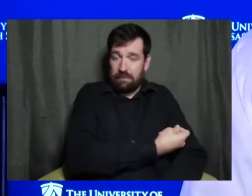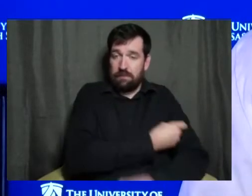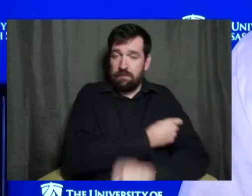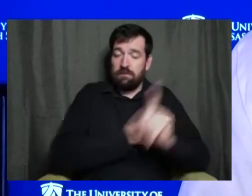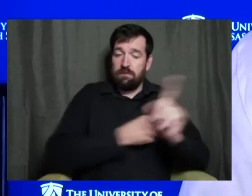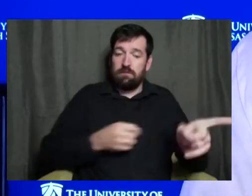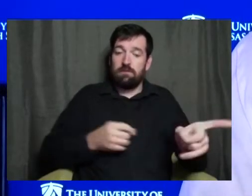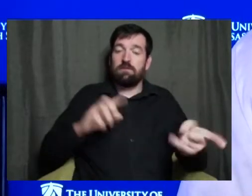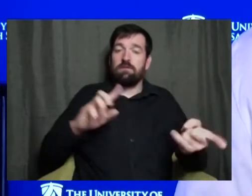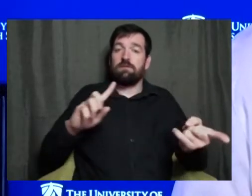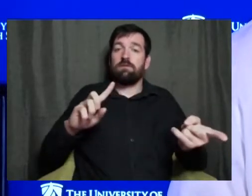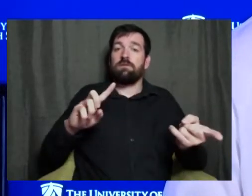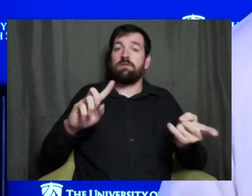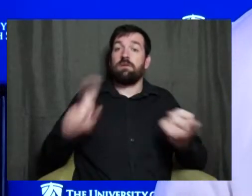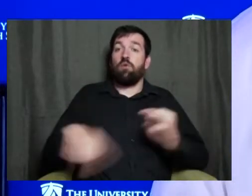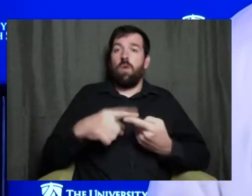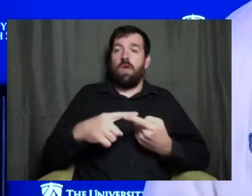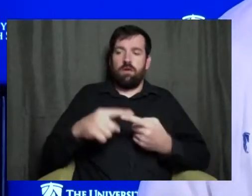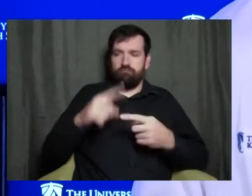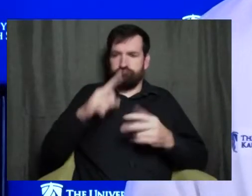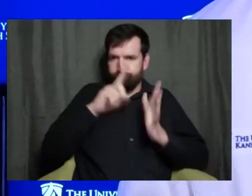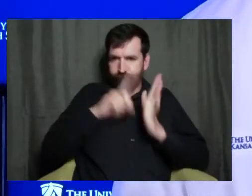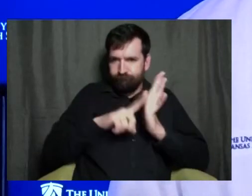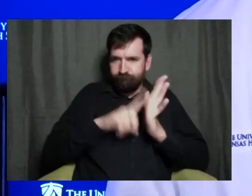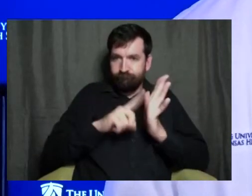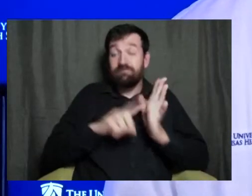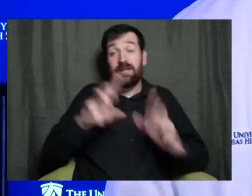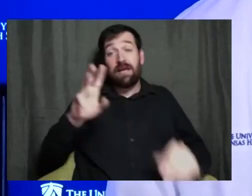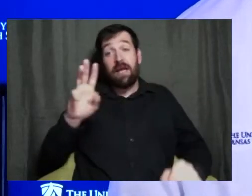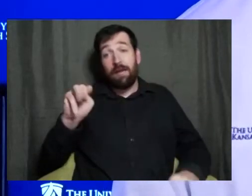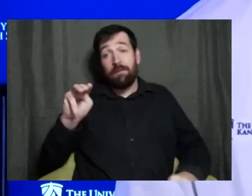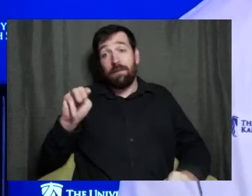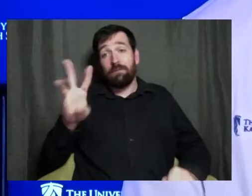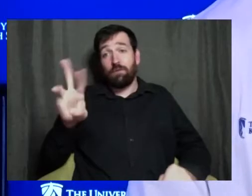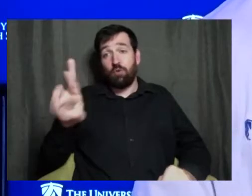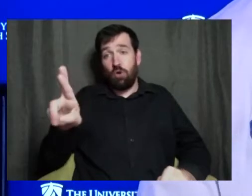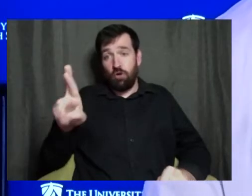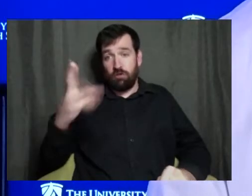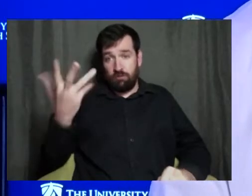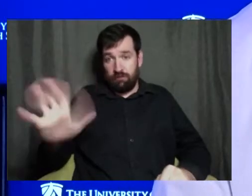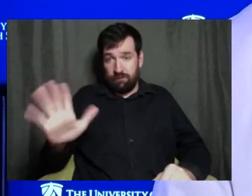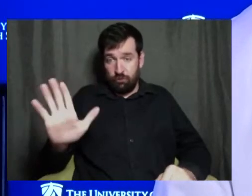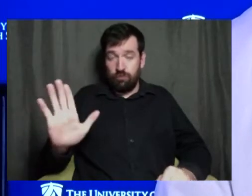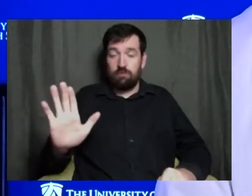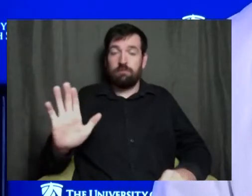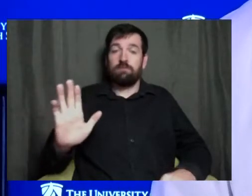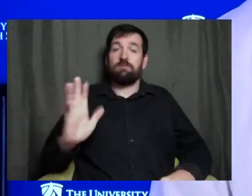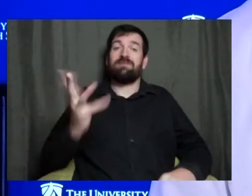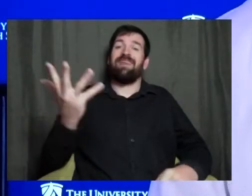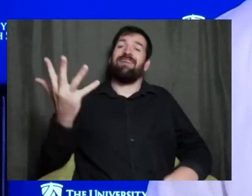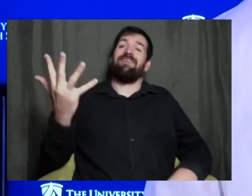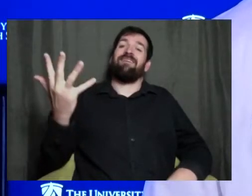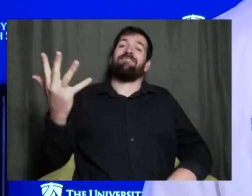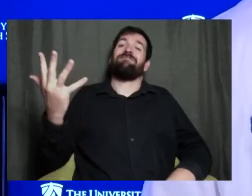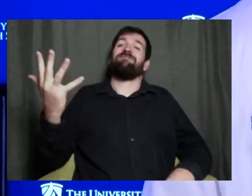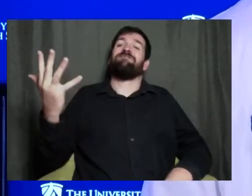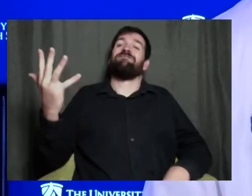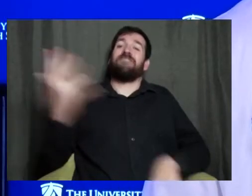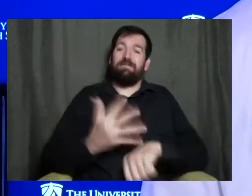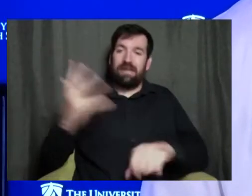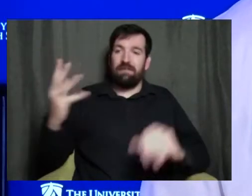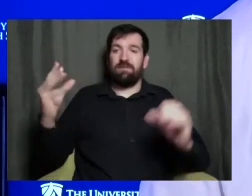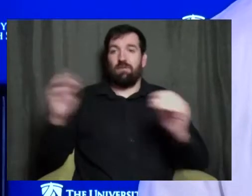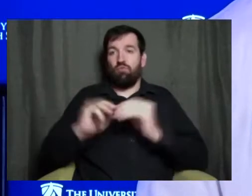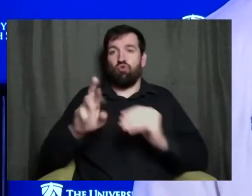when they have gone back and looked at this, and this is in MMWR now, have a 5 times higher chance of having a